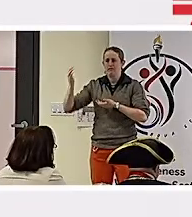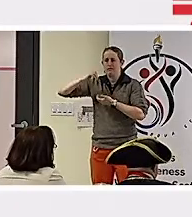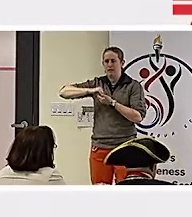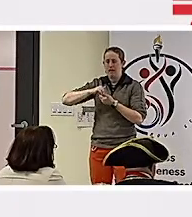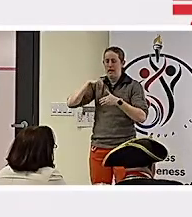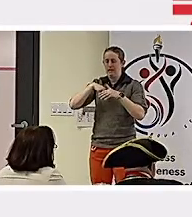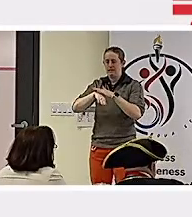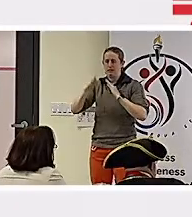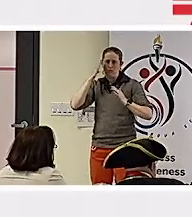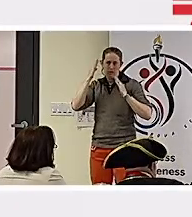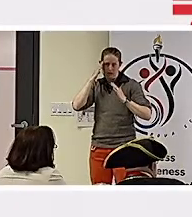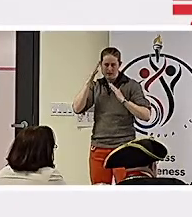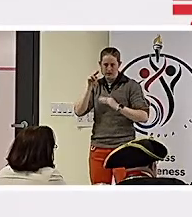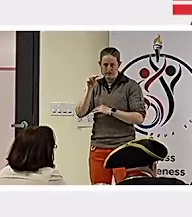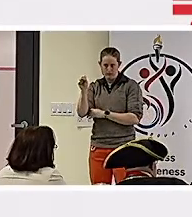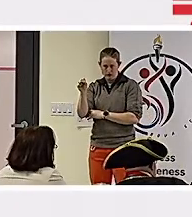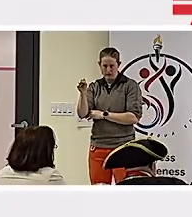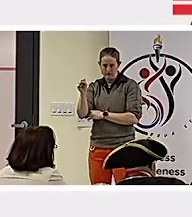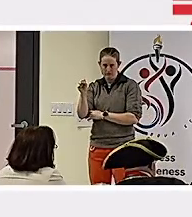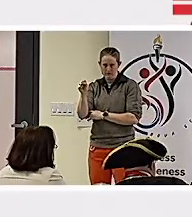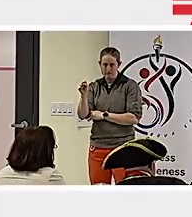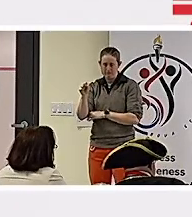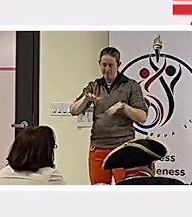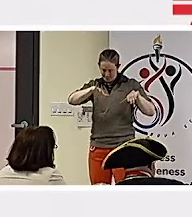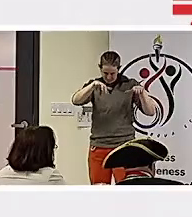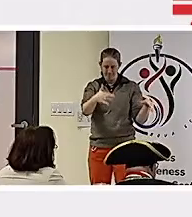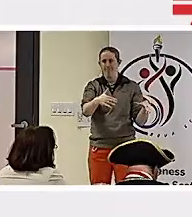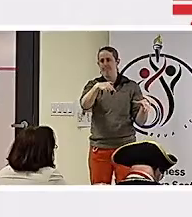Scotia. It is a collective. It's a